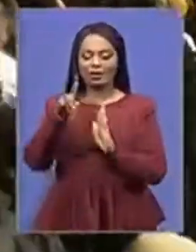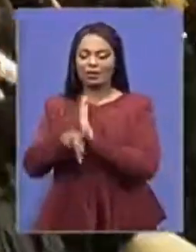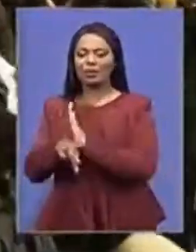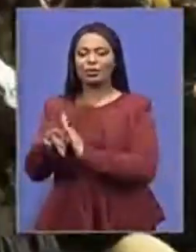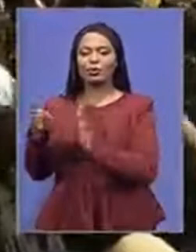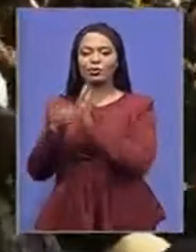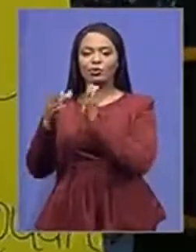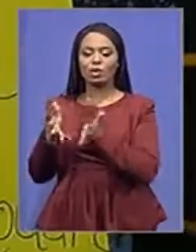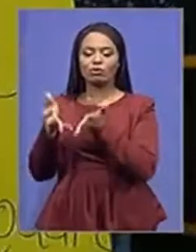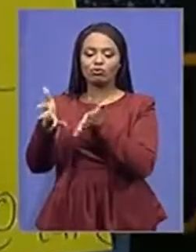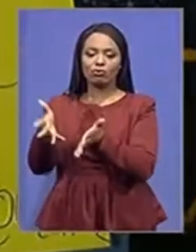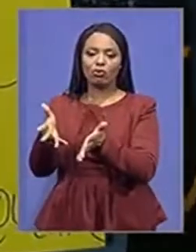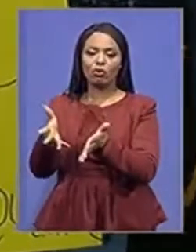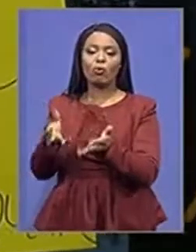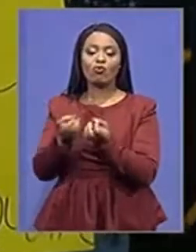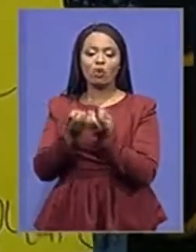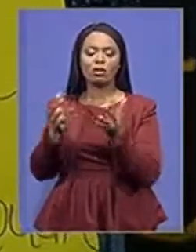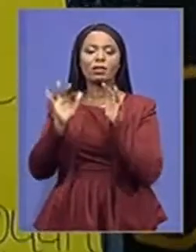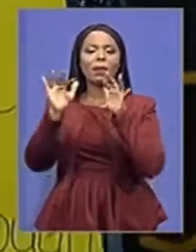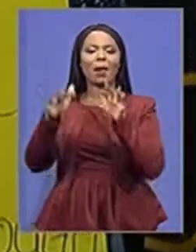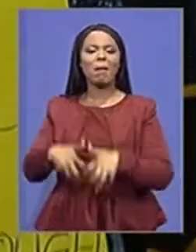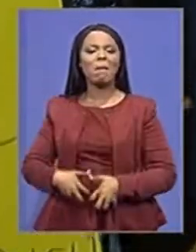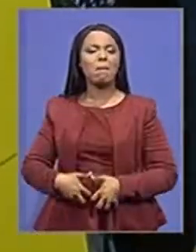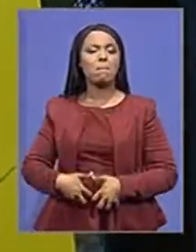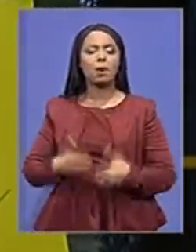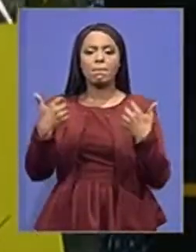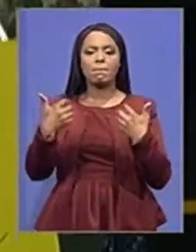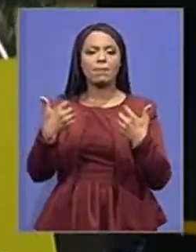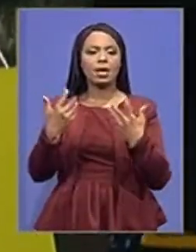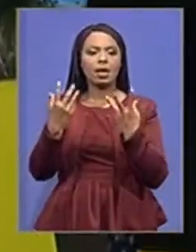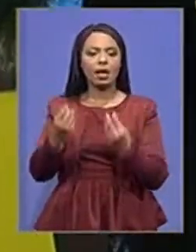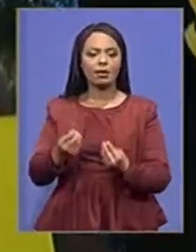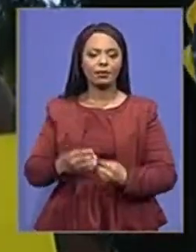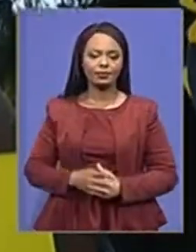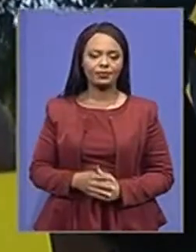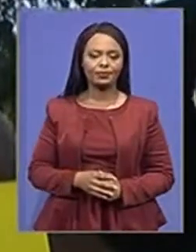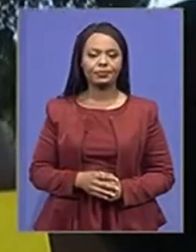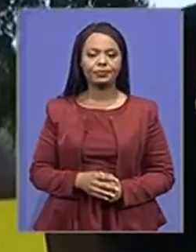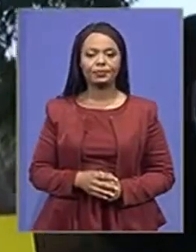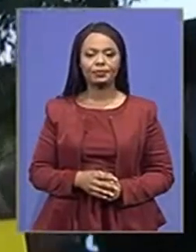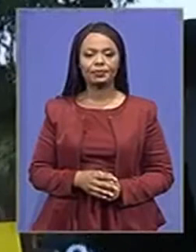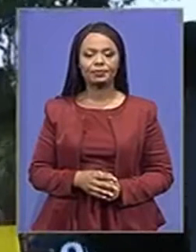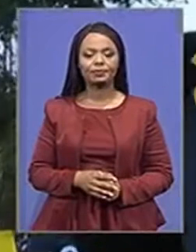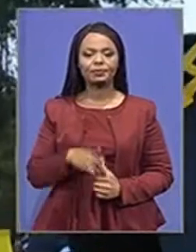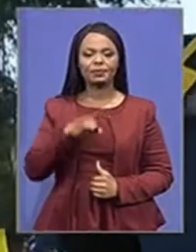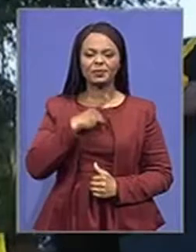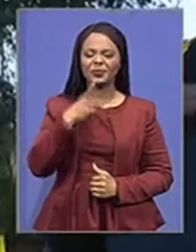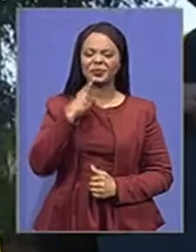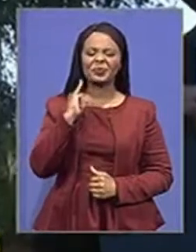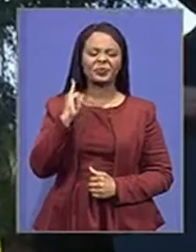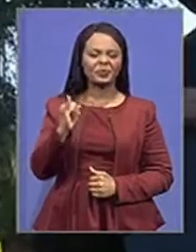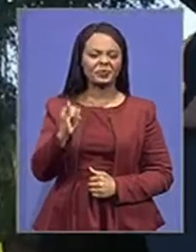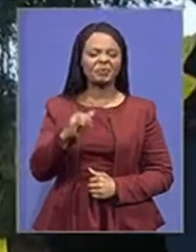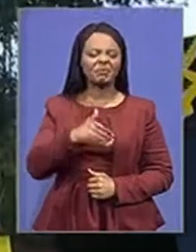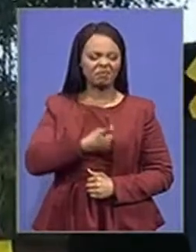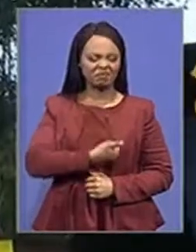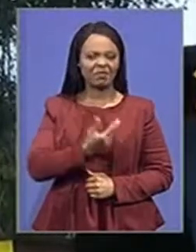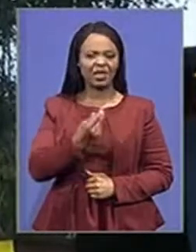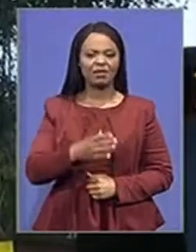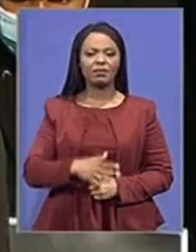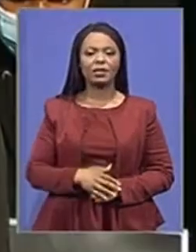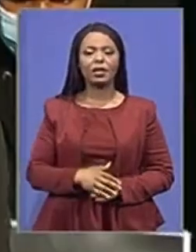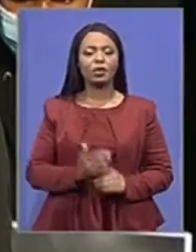go shakgaditse morafe. Bokamoso bo bo neng bo bontsha bo tsabakela bo khotlisitswe ka tsela e utlwisang botlhoko. The school is